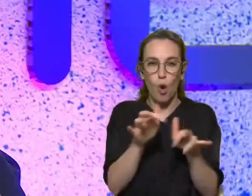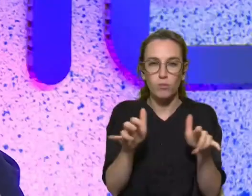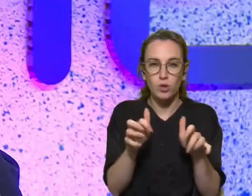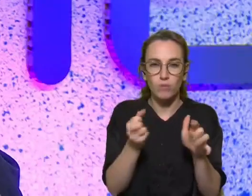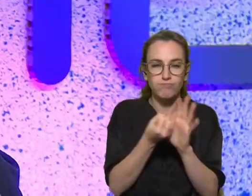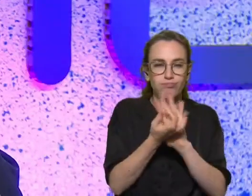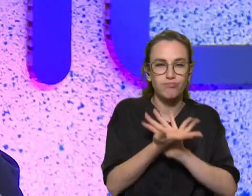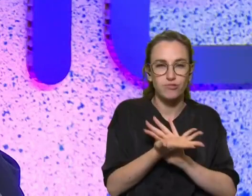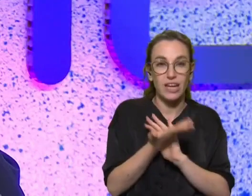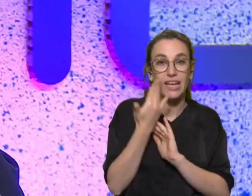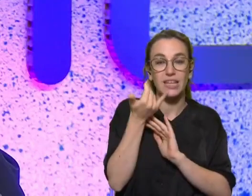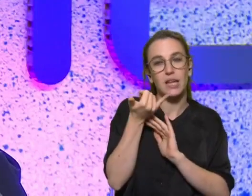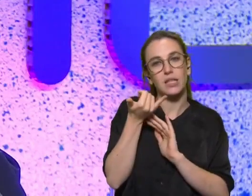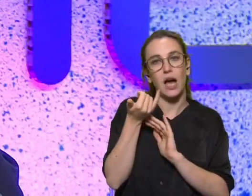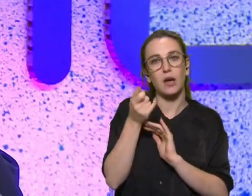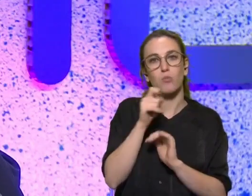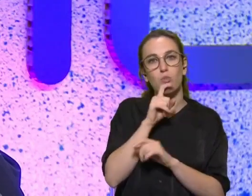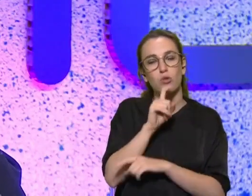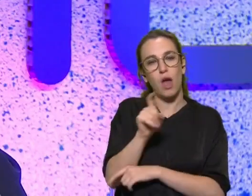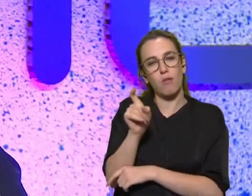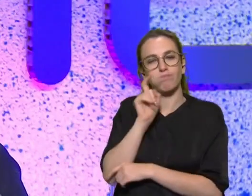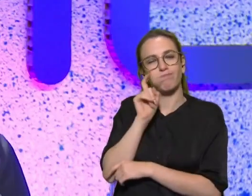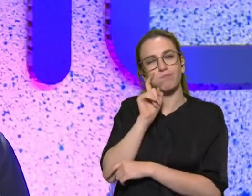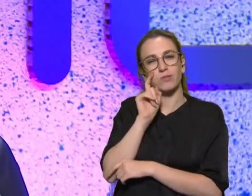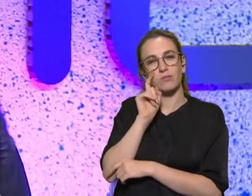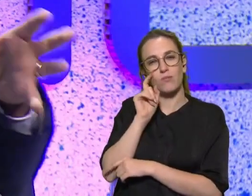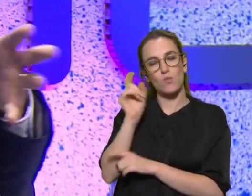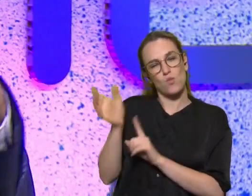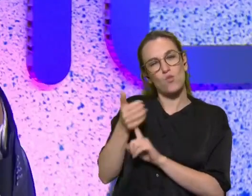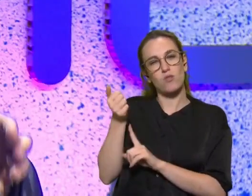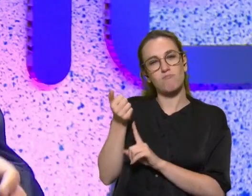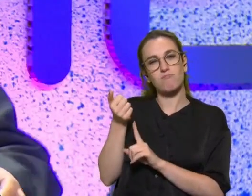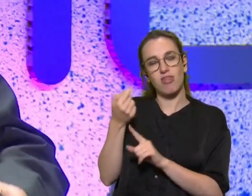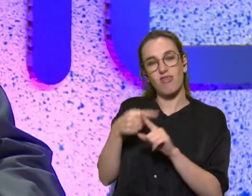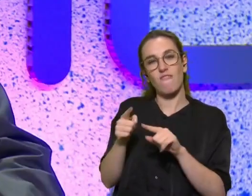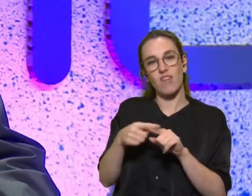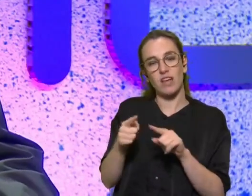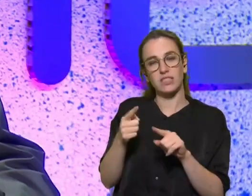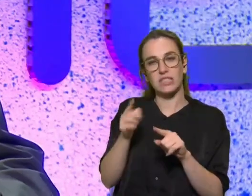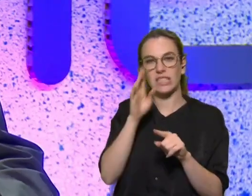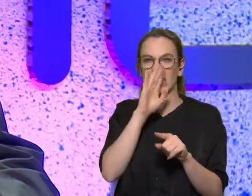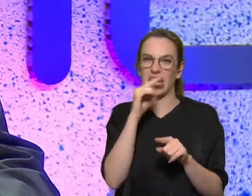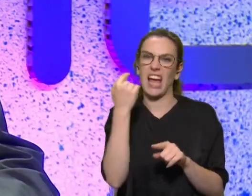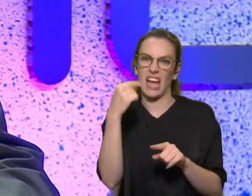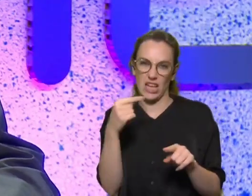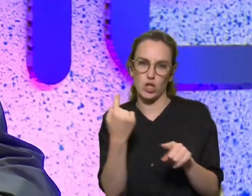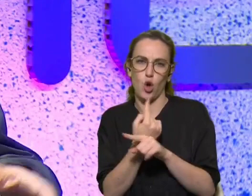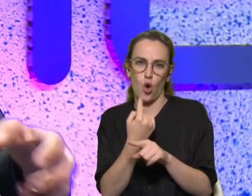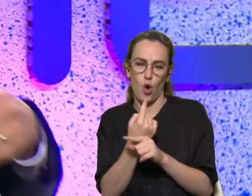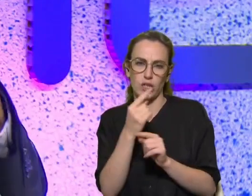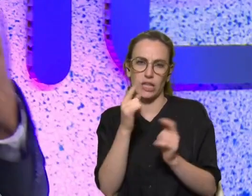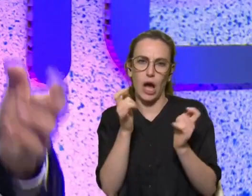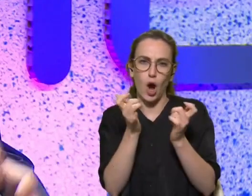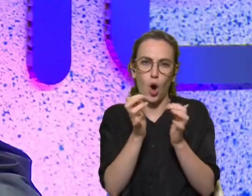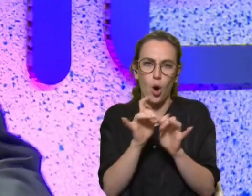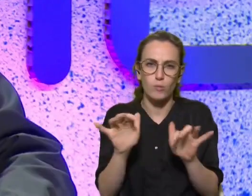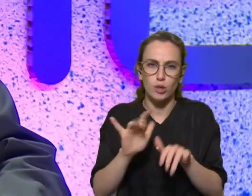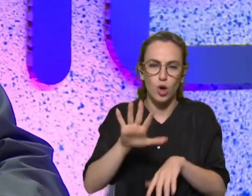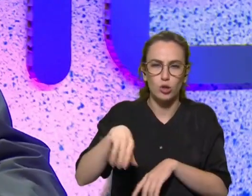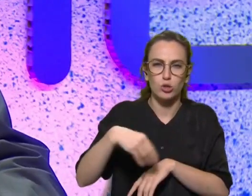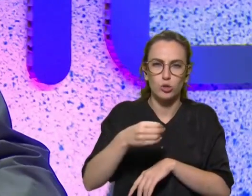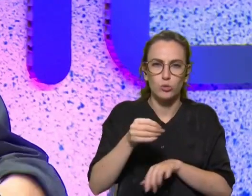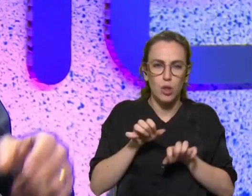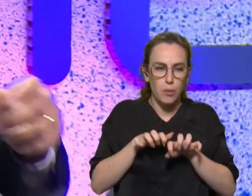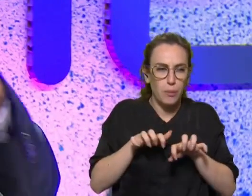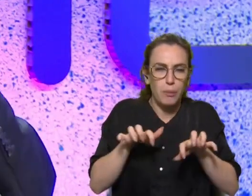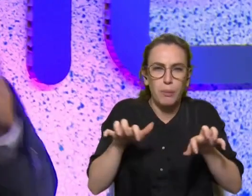many computers and to have a huge resilience because we have something that is copied in computers all